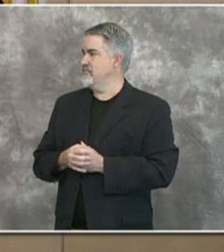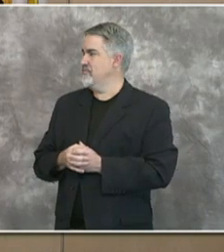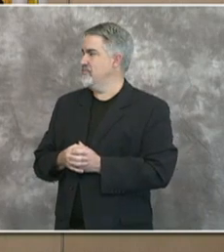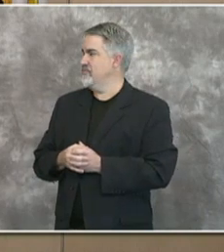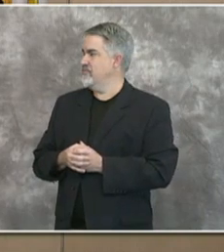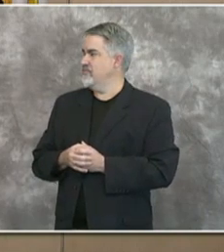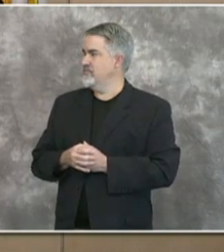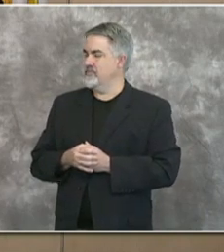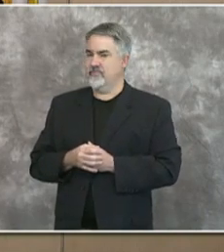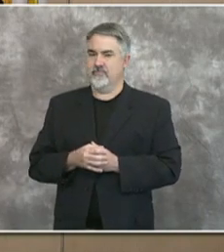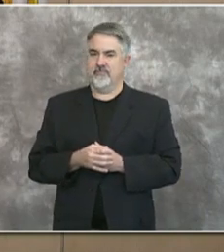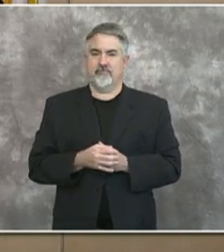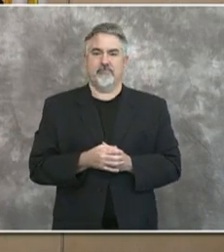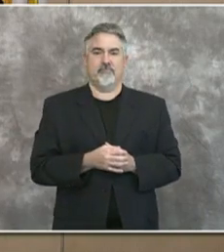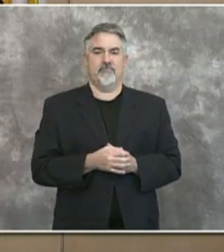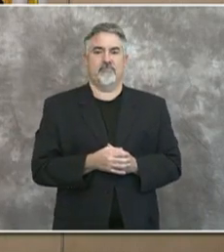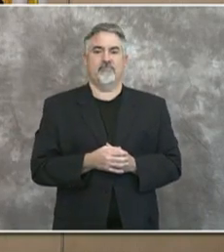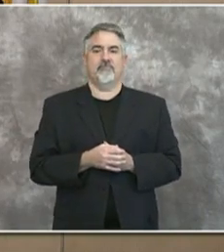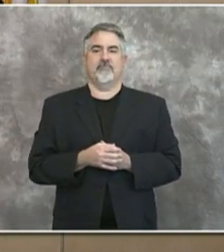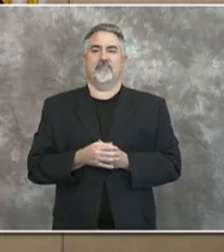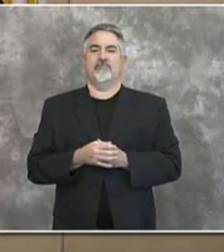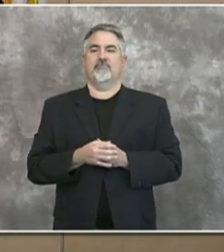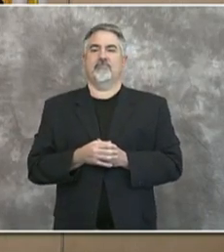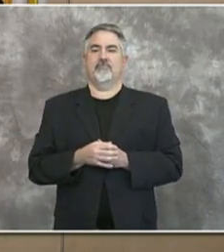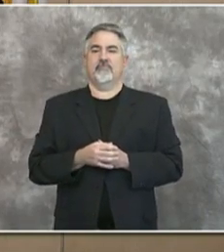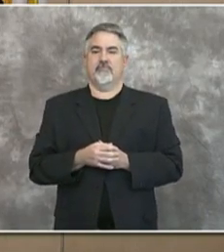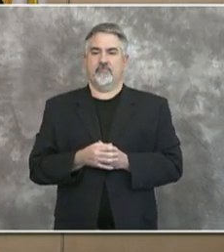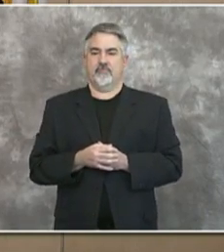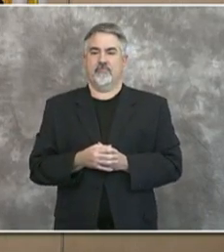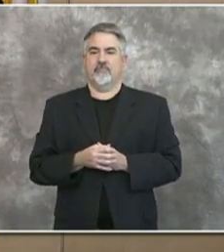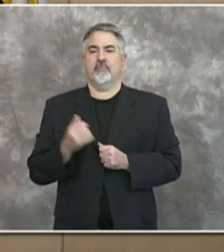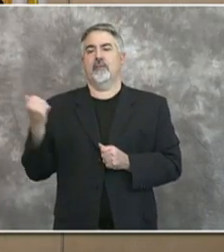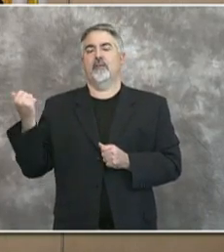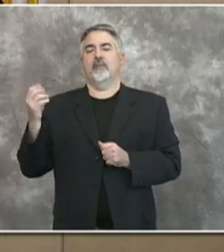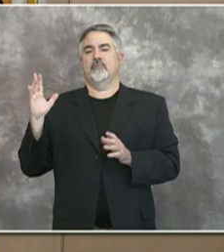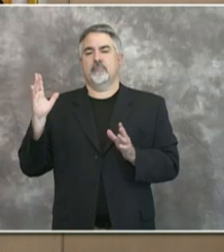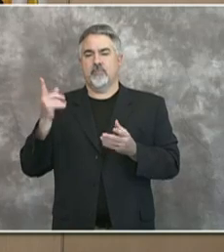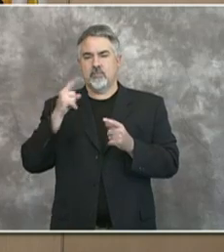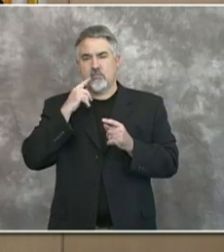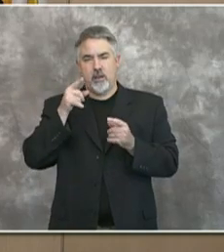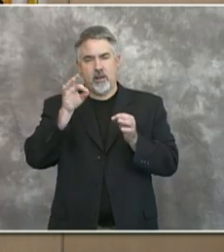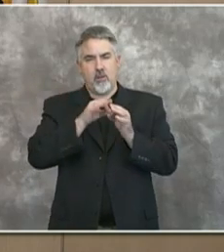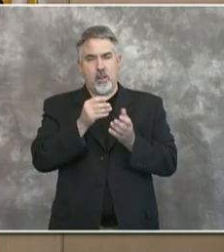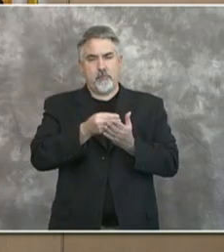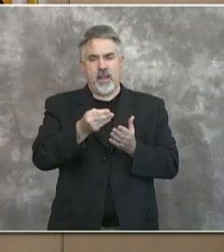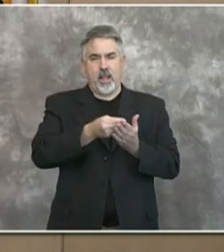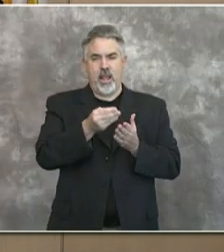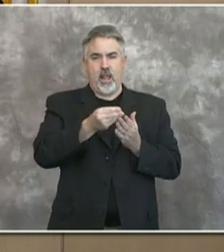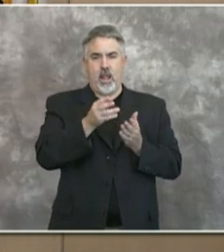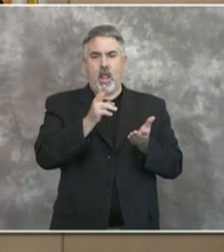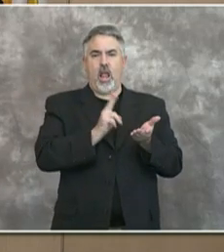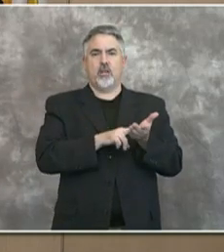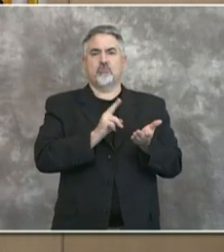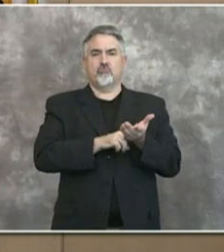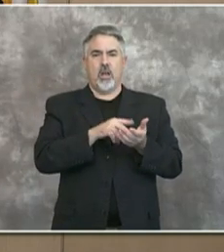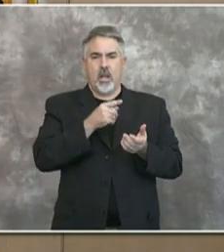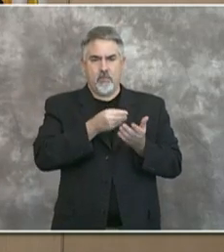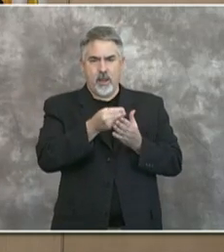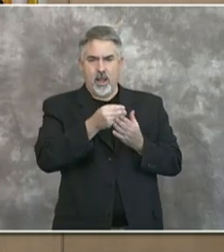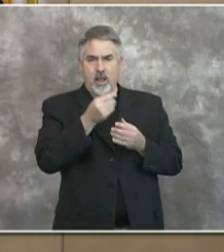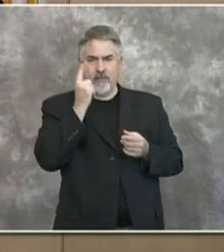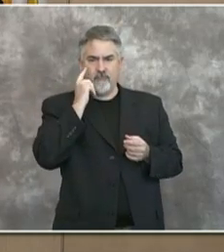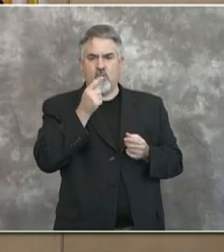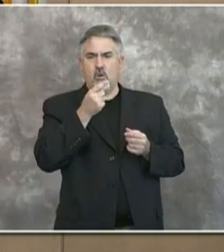Oh, absolutely. Our Department of Purchasing and Contract person is very active